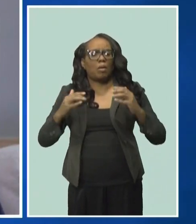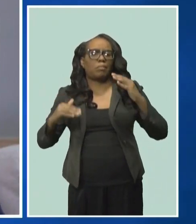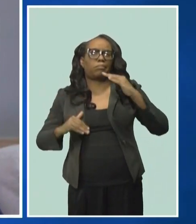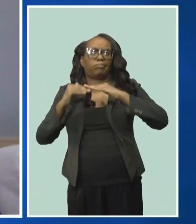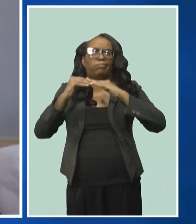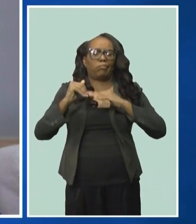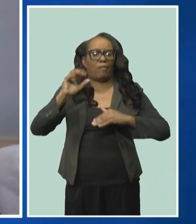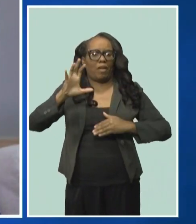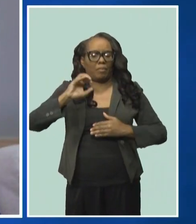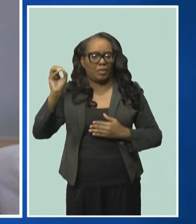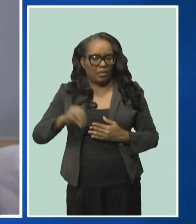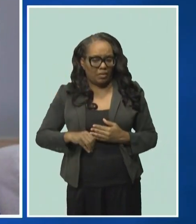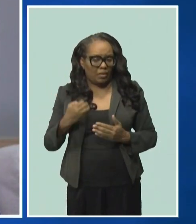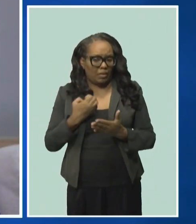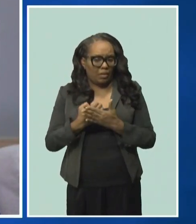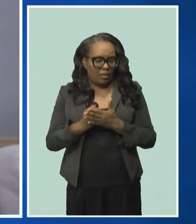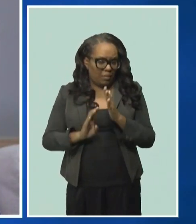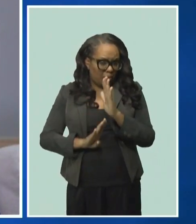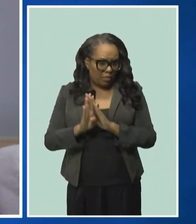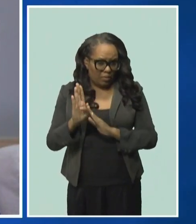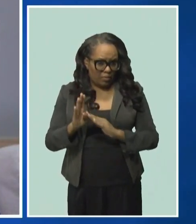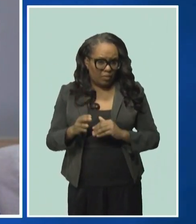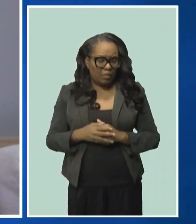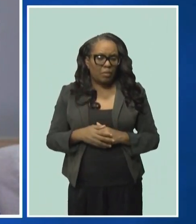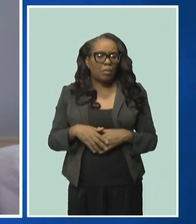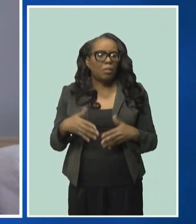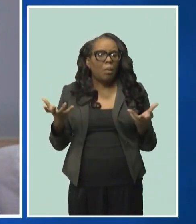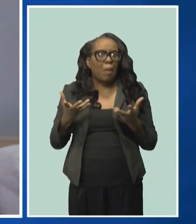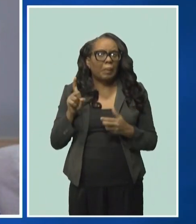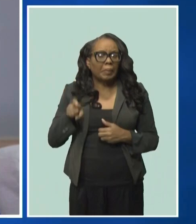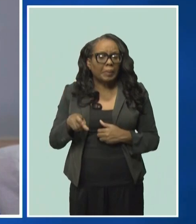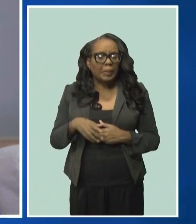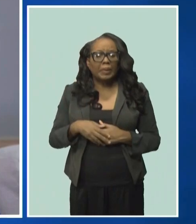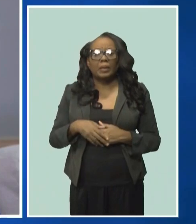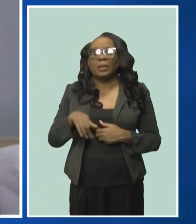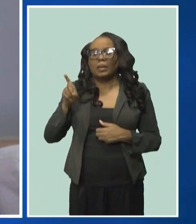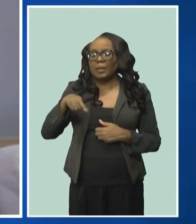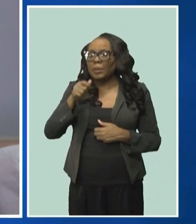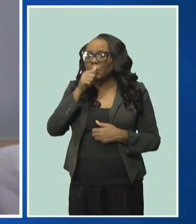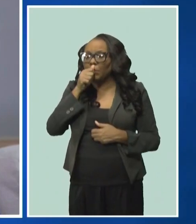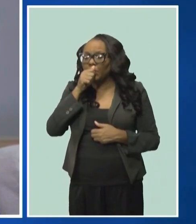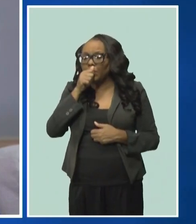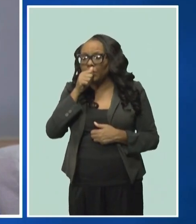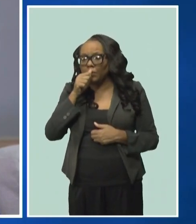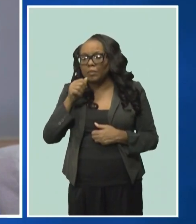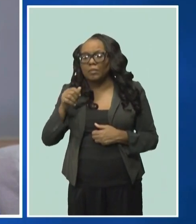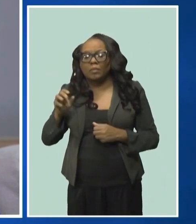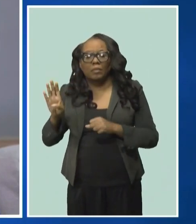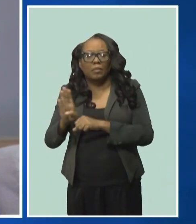get 5% economic growth, you need the private sector to double their